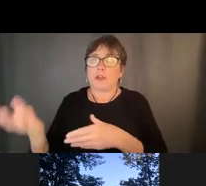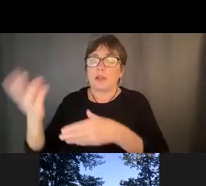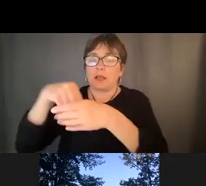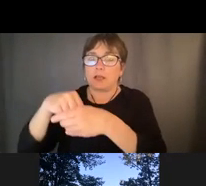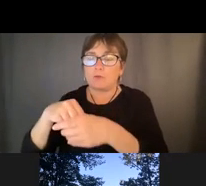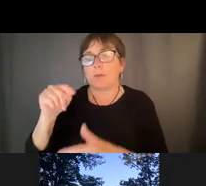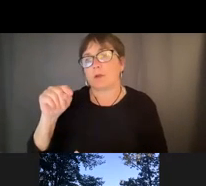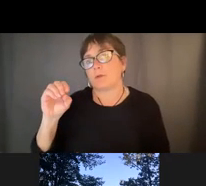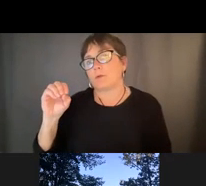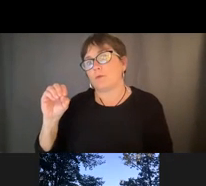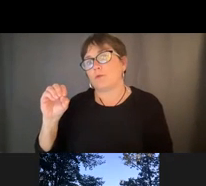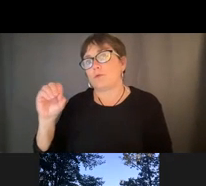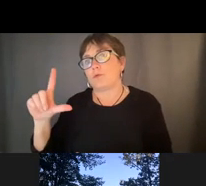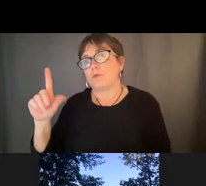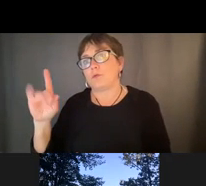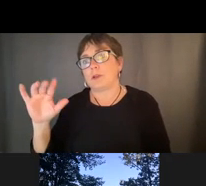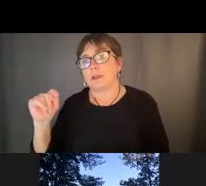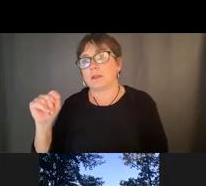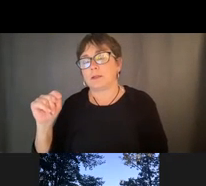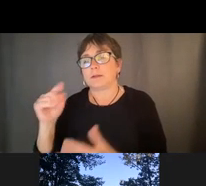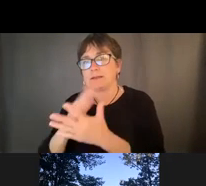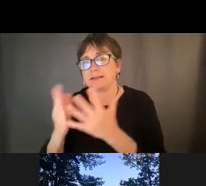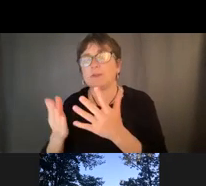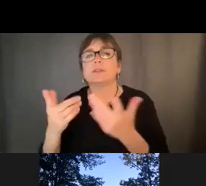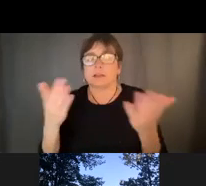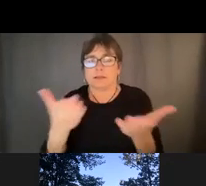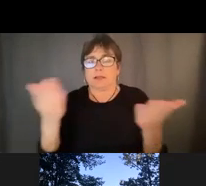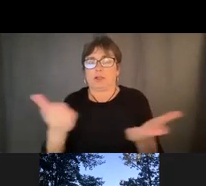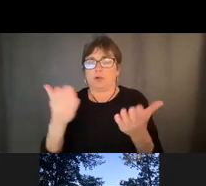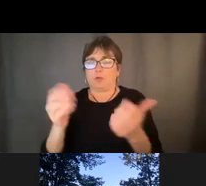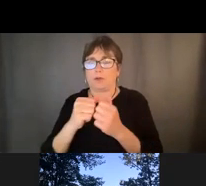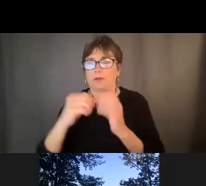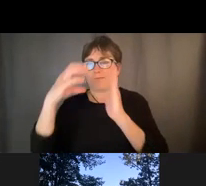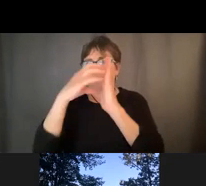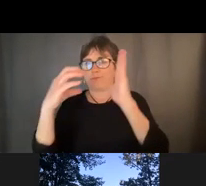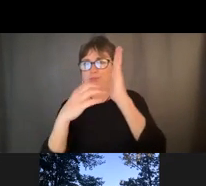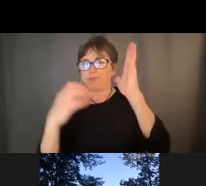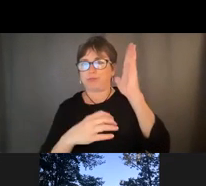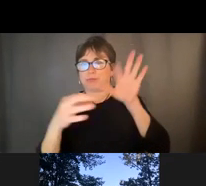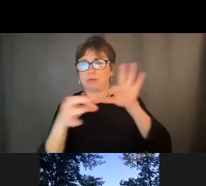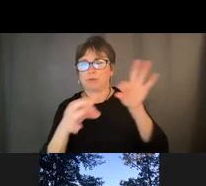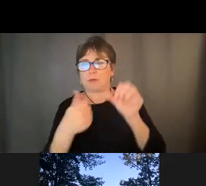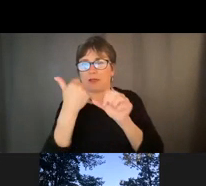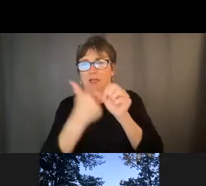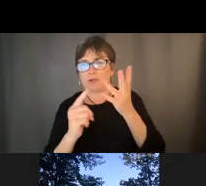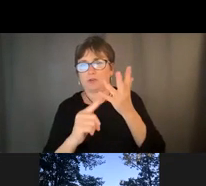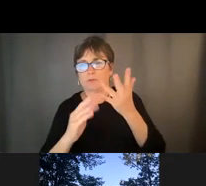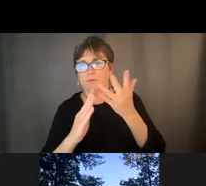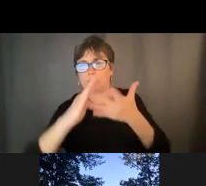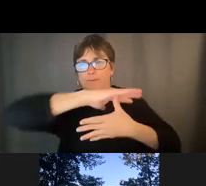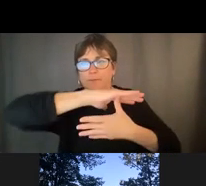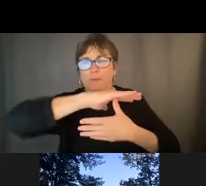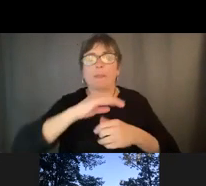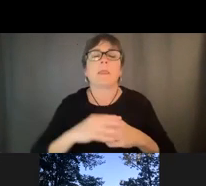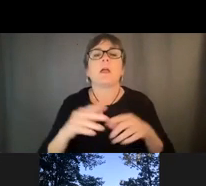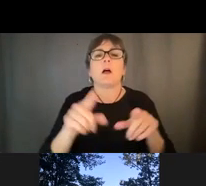with those descriptions. So, and I think, Josie, I just realized this, that we should probably also add the